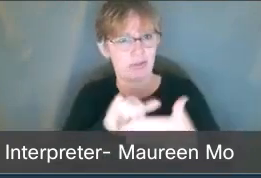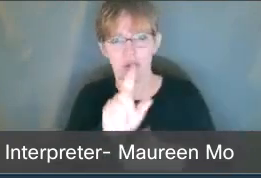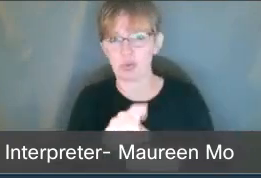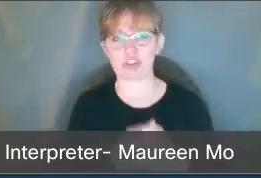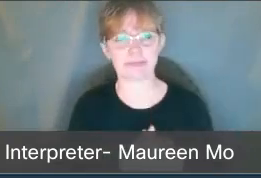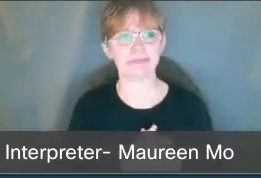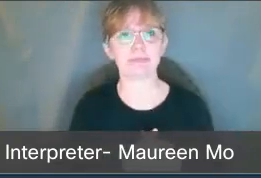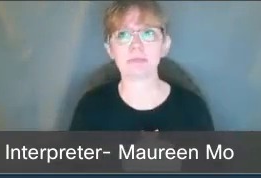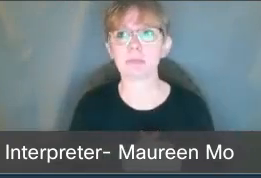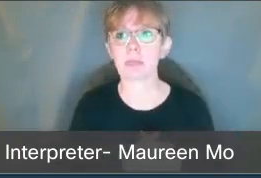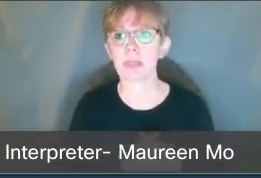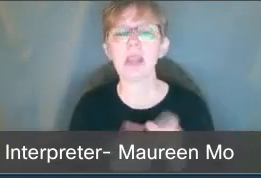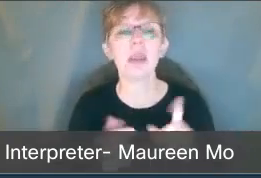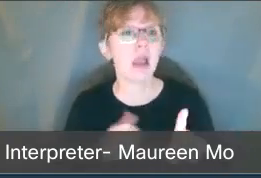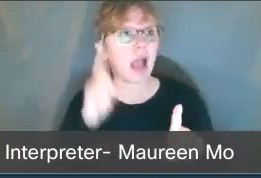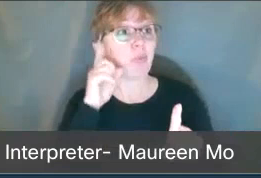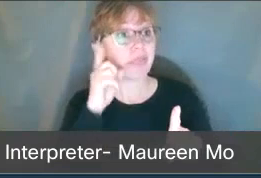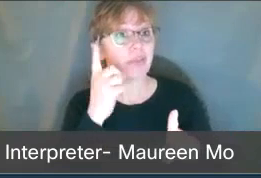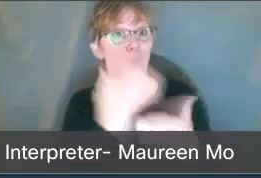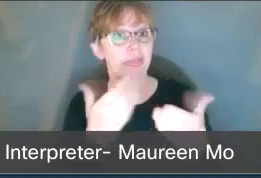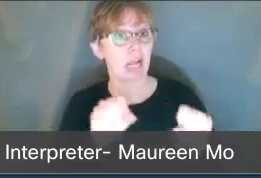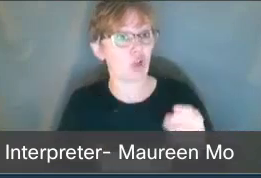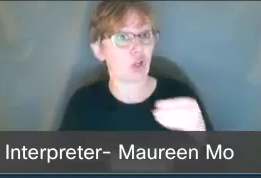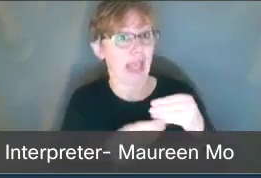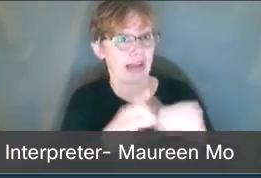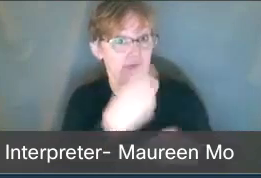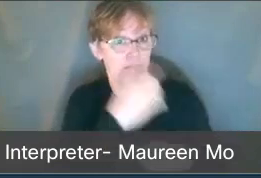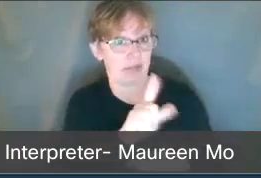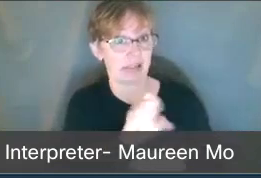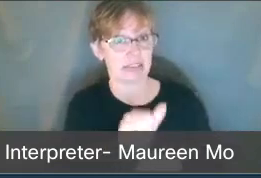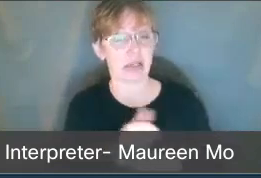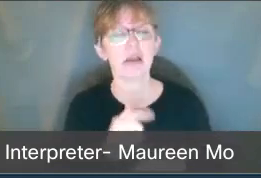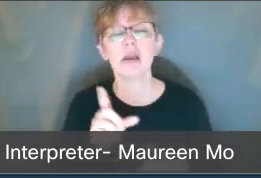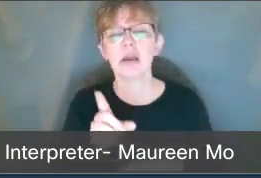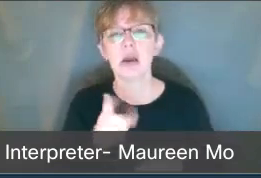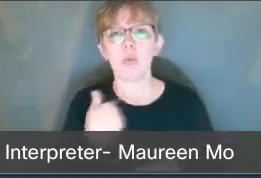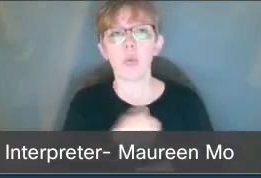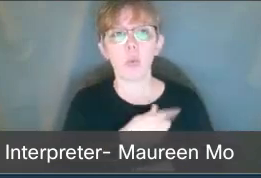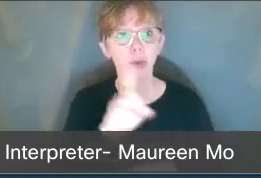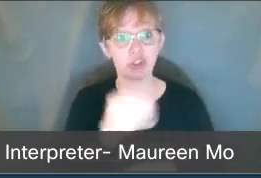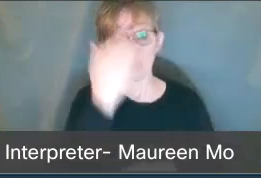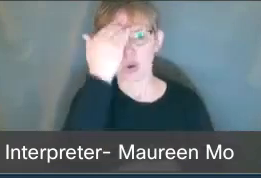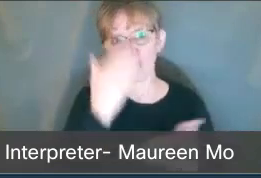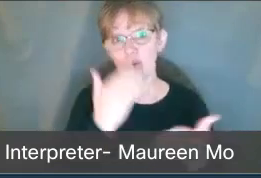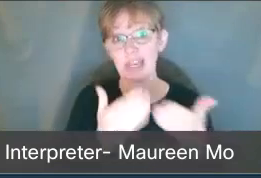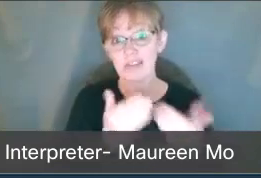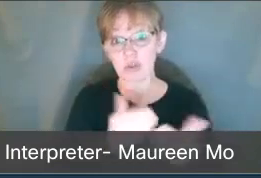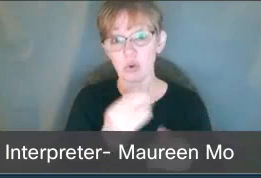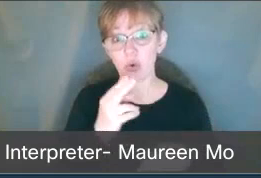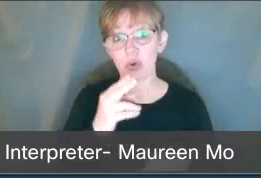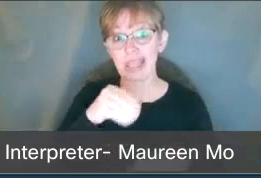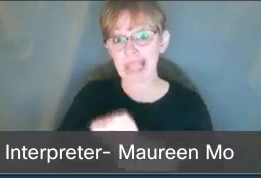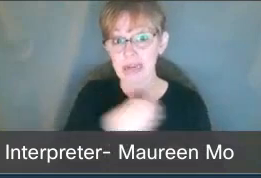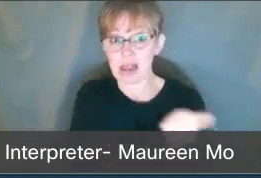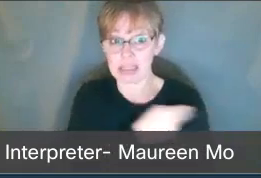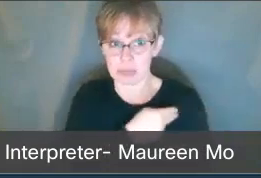I think maybe the one thing I would add, if I can, Lisa, is that we do know that even though the period of time is shorter in hospital